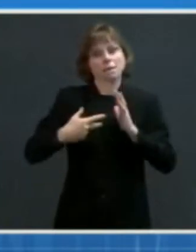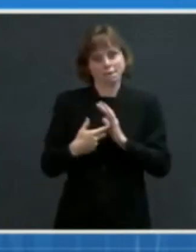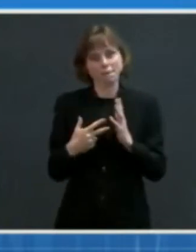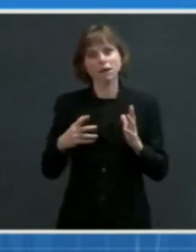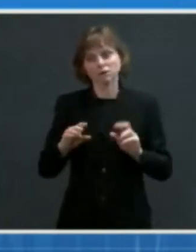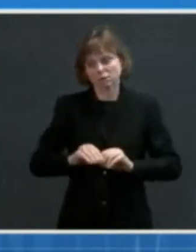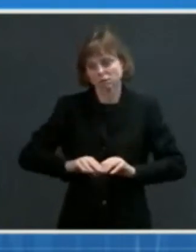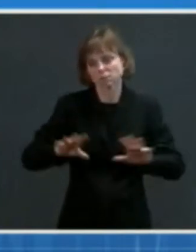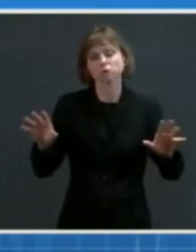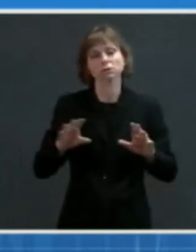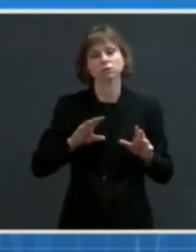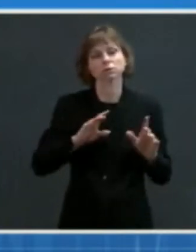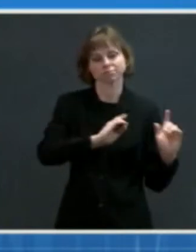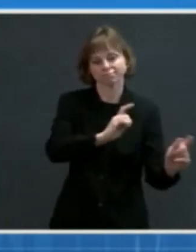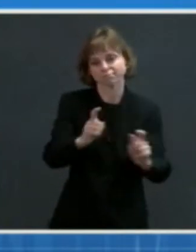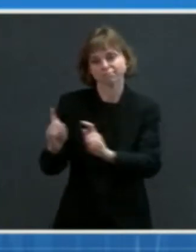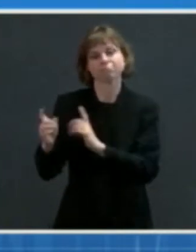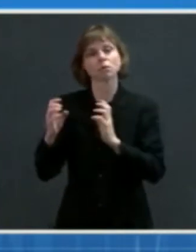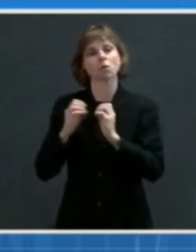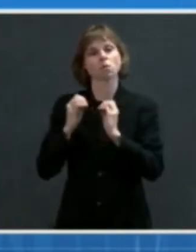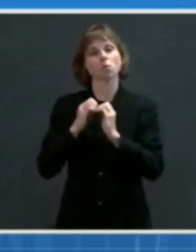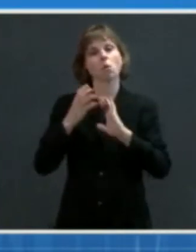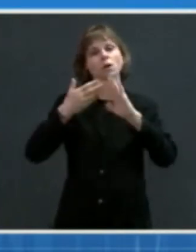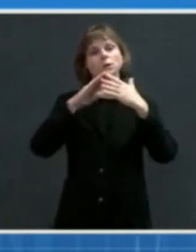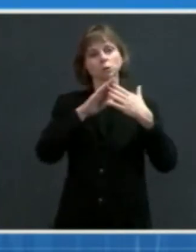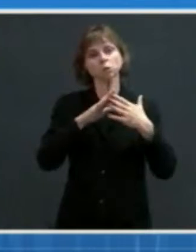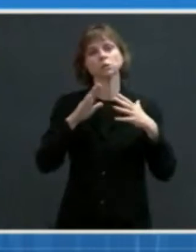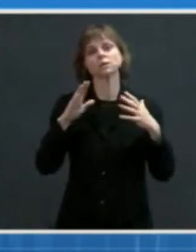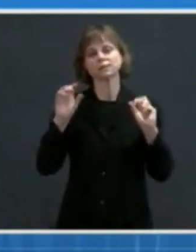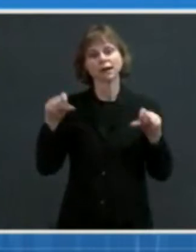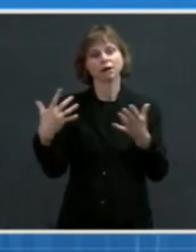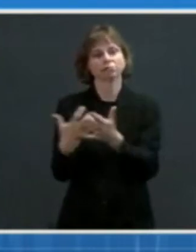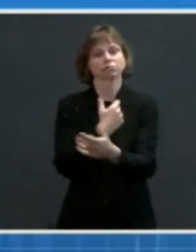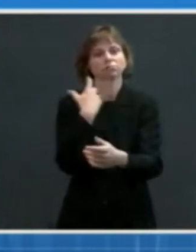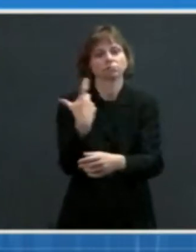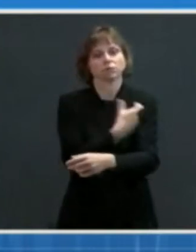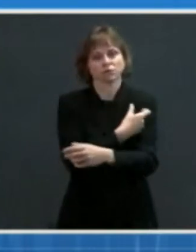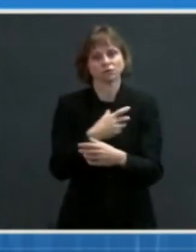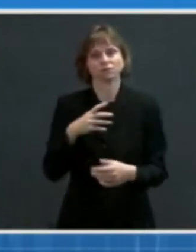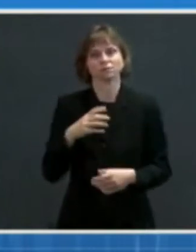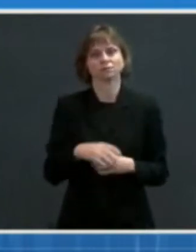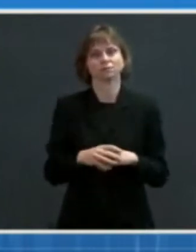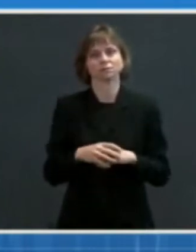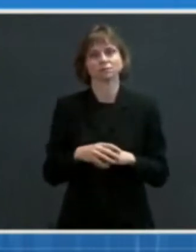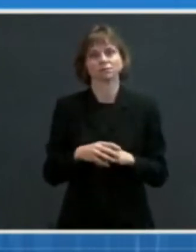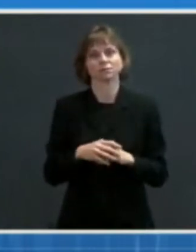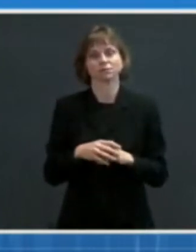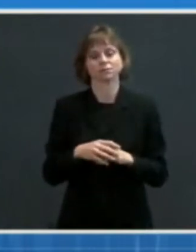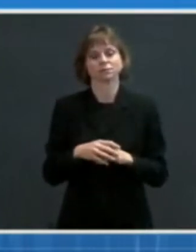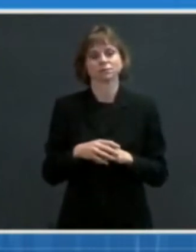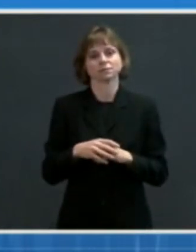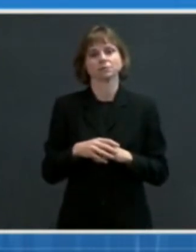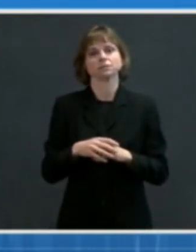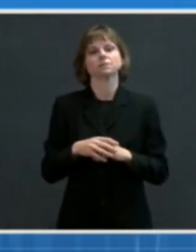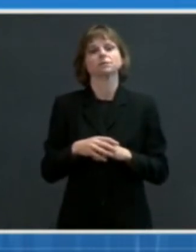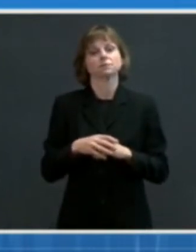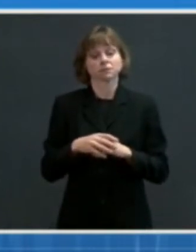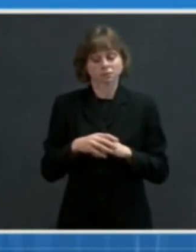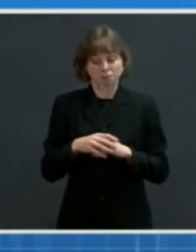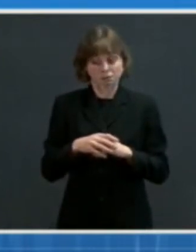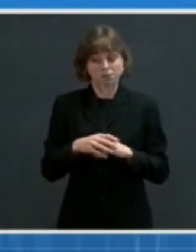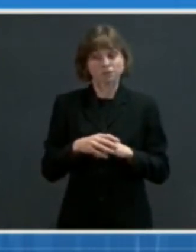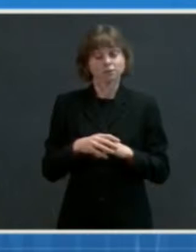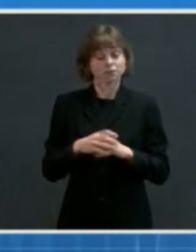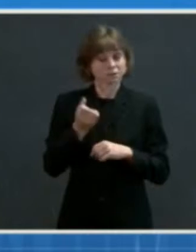into communities, making it possible for more people to get vaccinated and protected from COVID-19. And because this vaccine